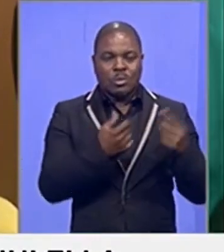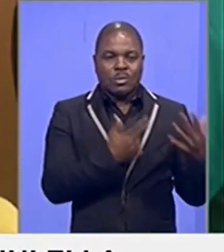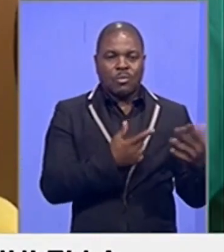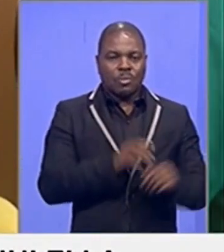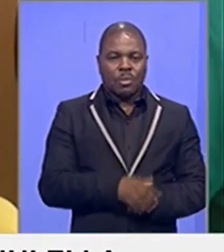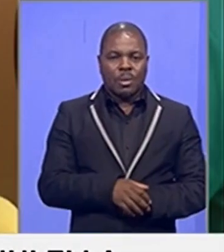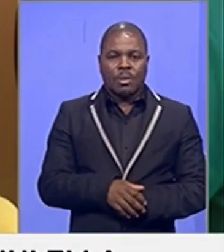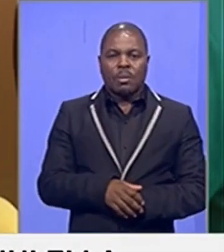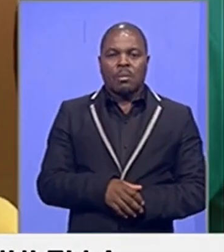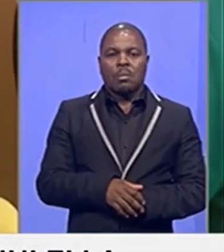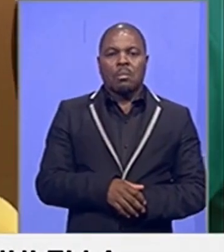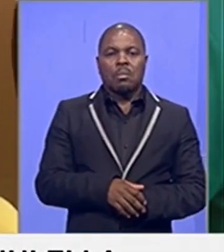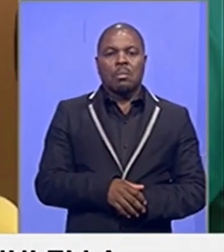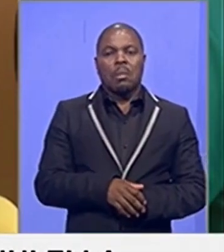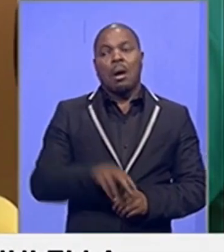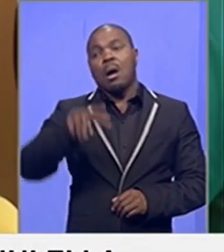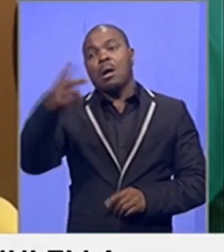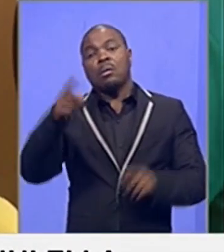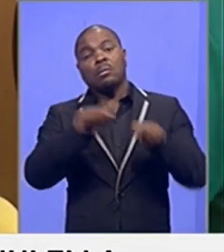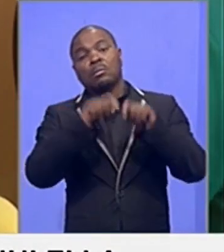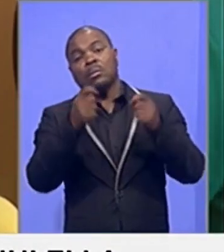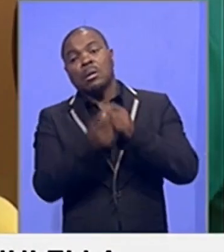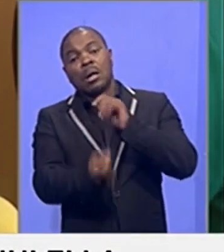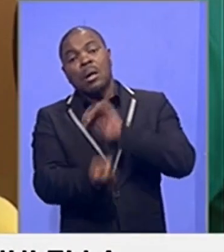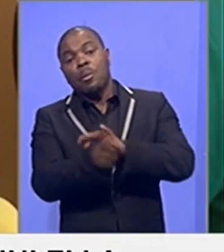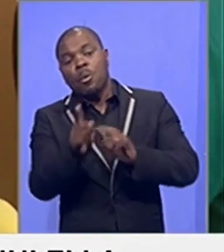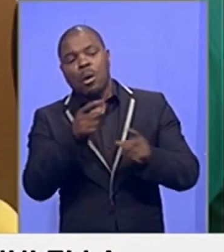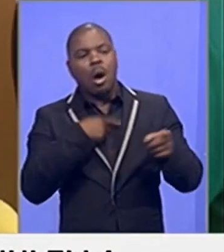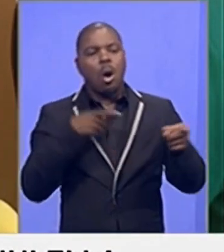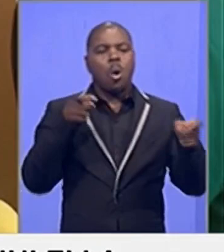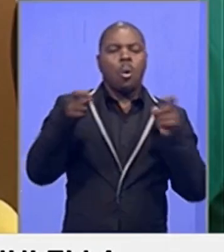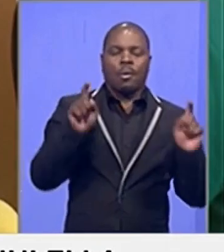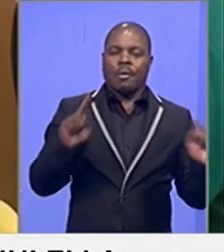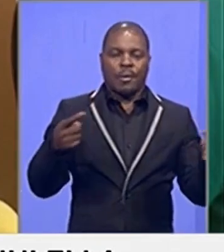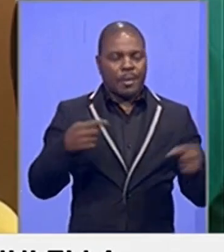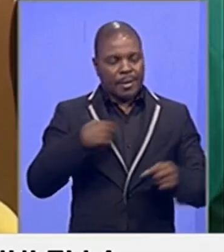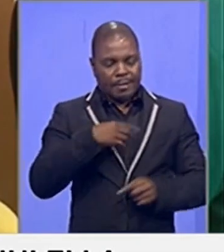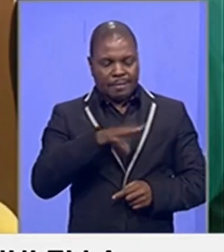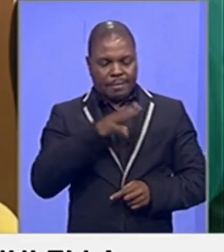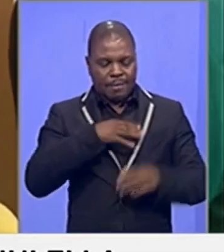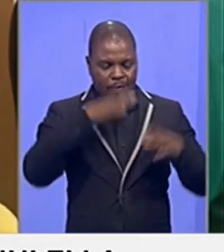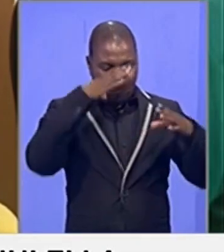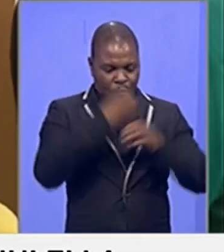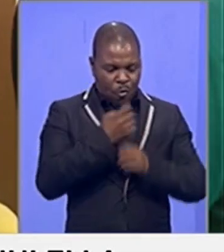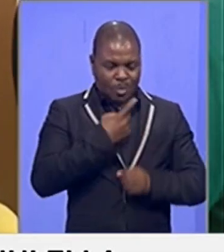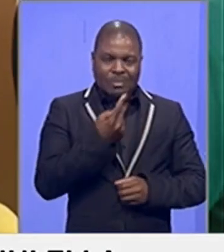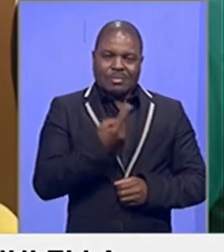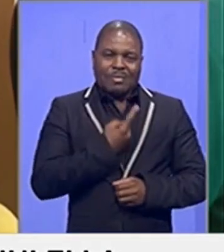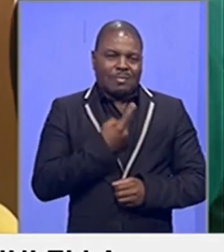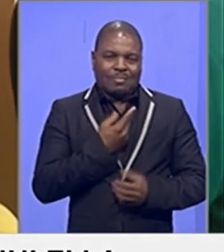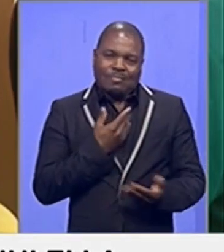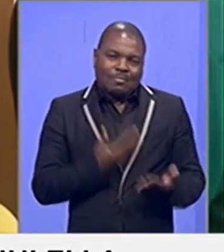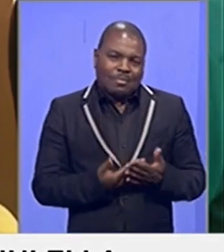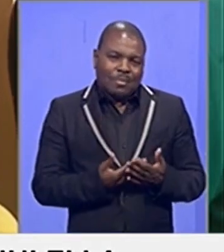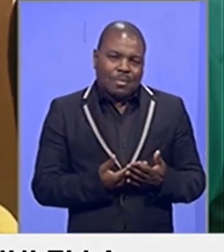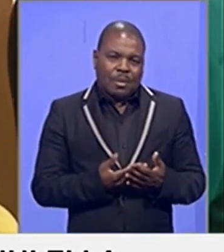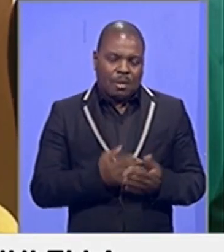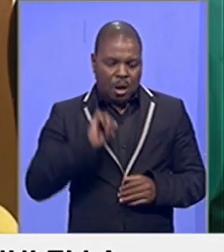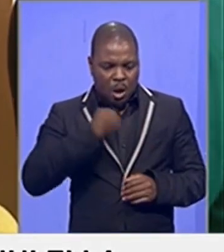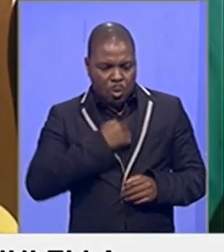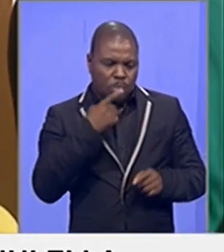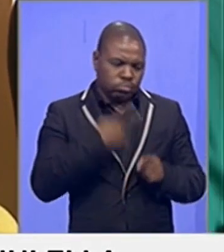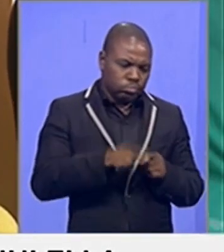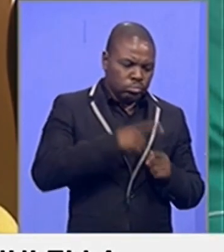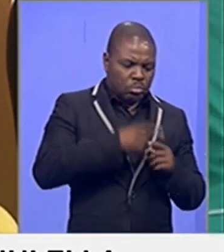happens to the other teams. We can focus on ourselves, and we can focus on our